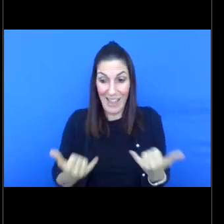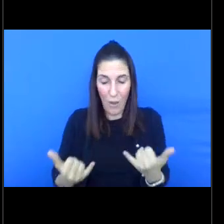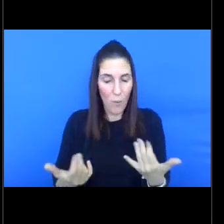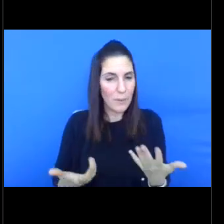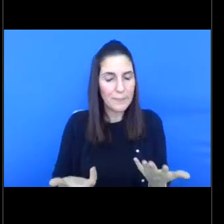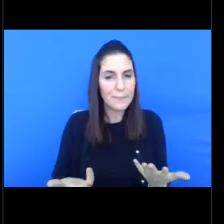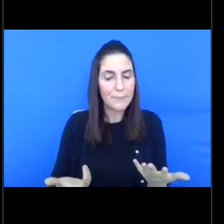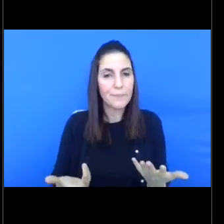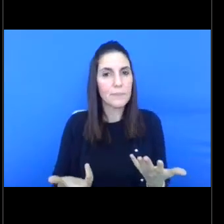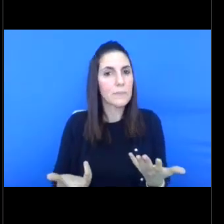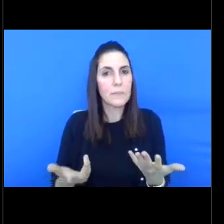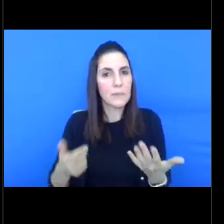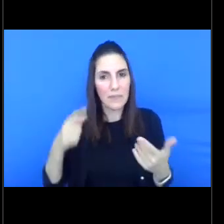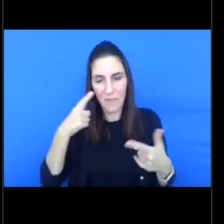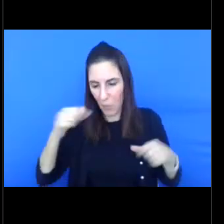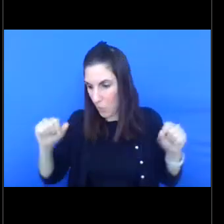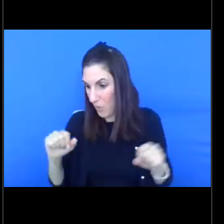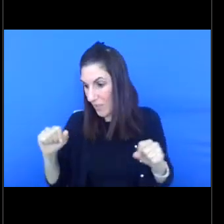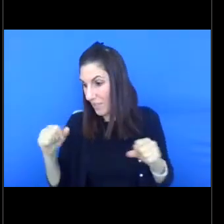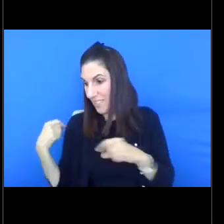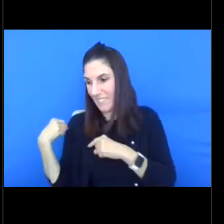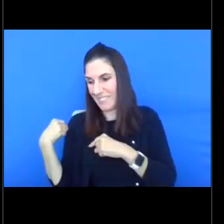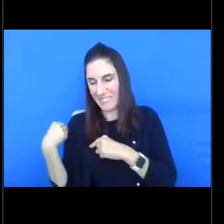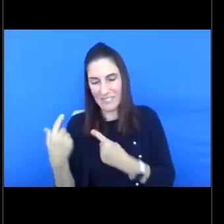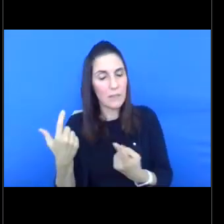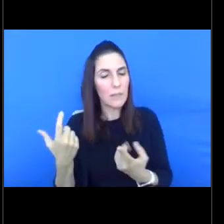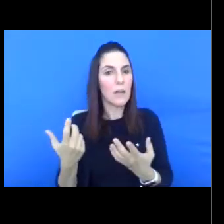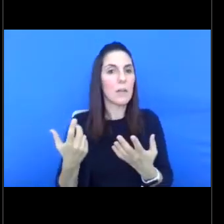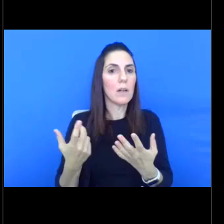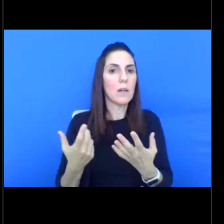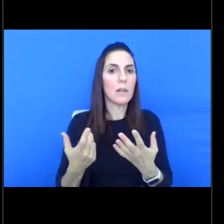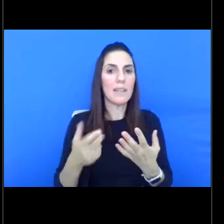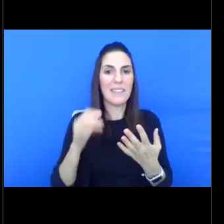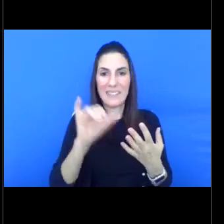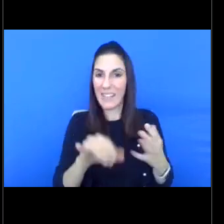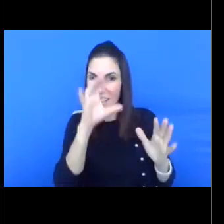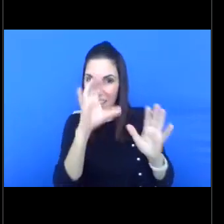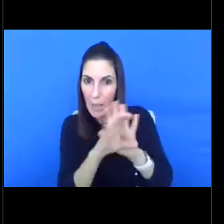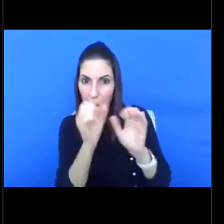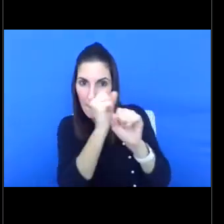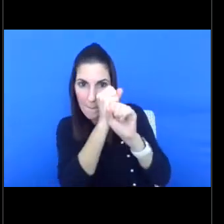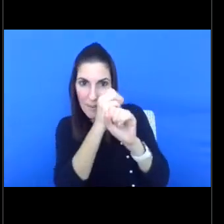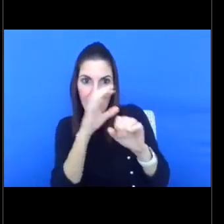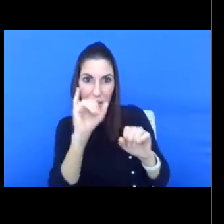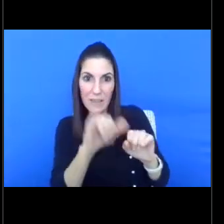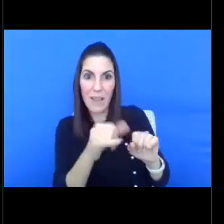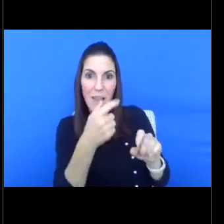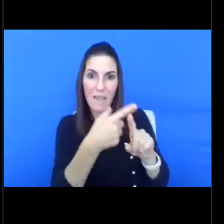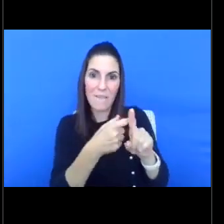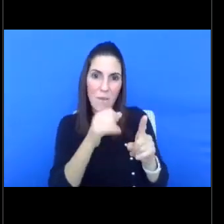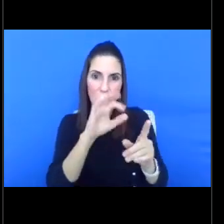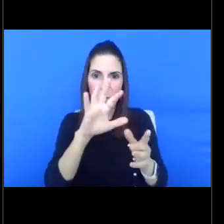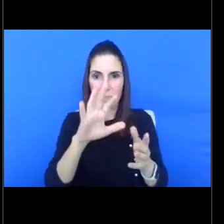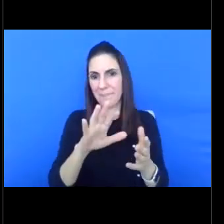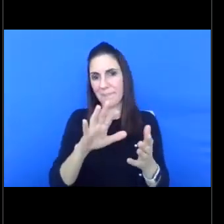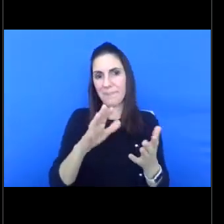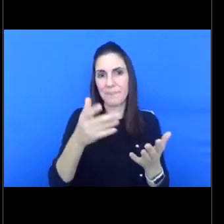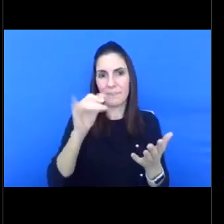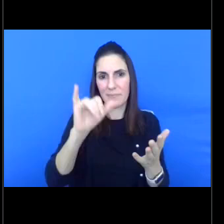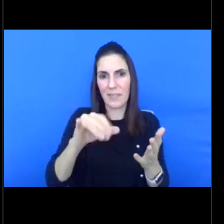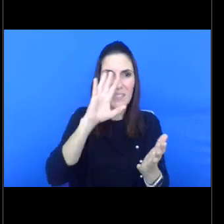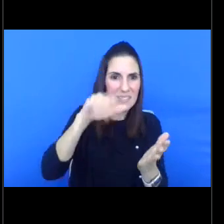into this winter, where we've been, these images come to you from the Climate Prediction Center. You have the temperature outlook on the